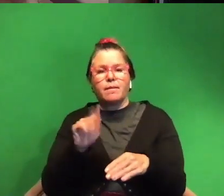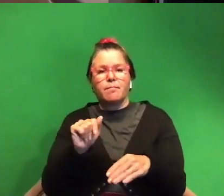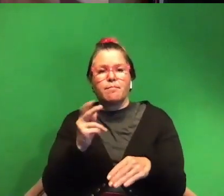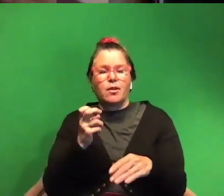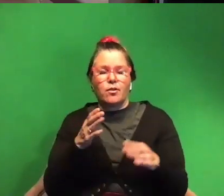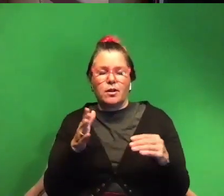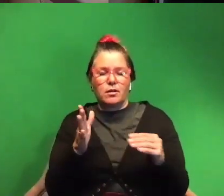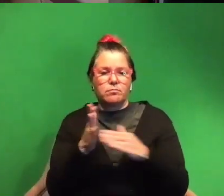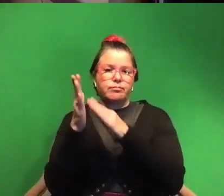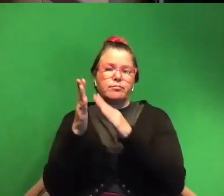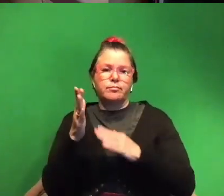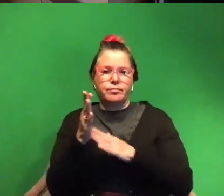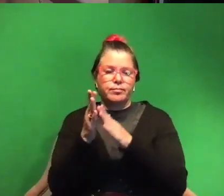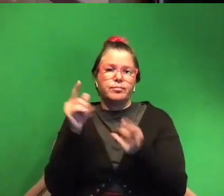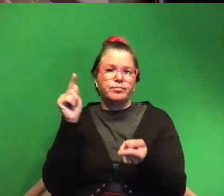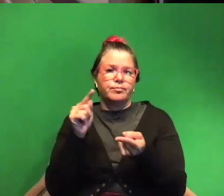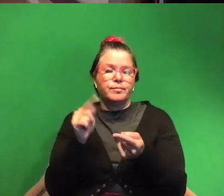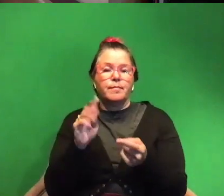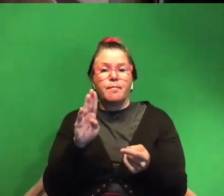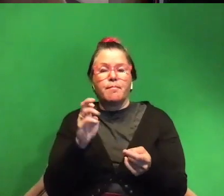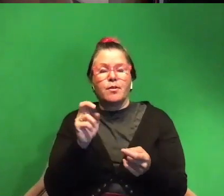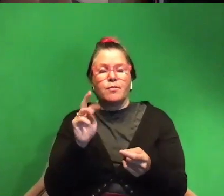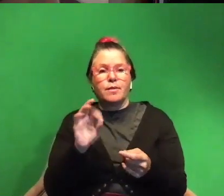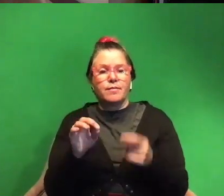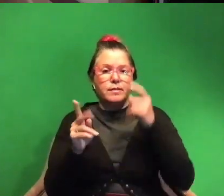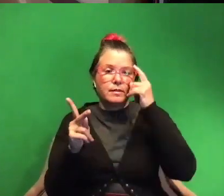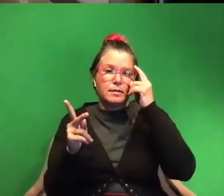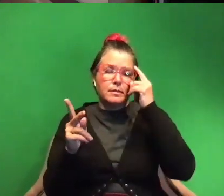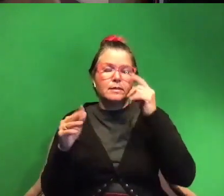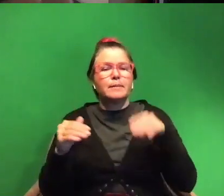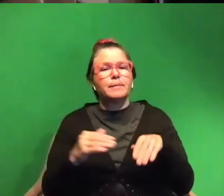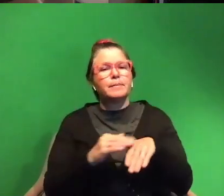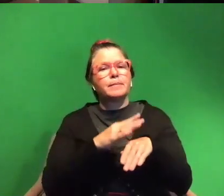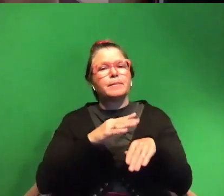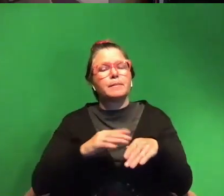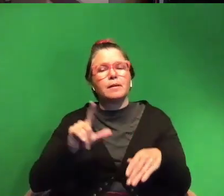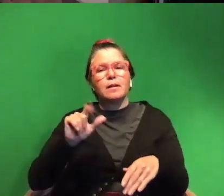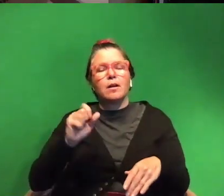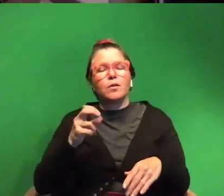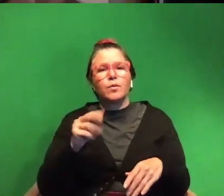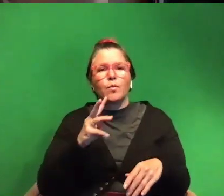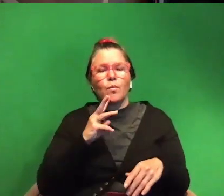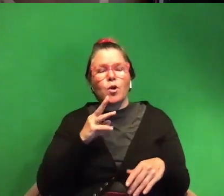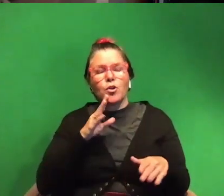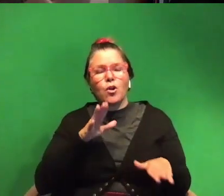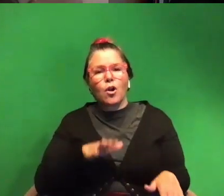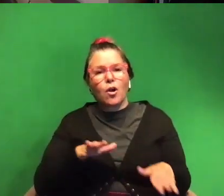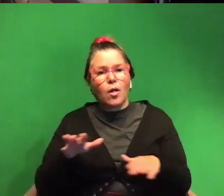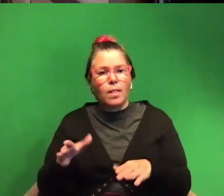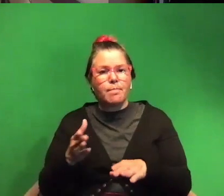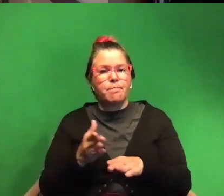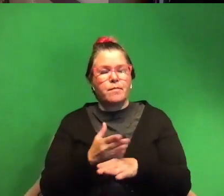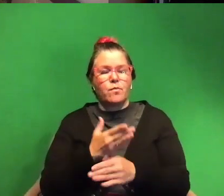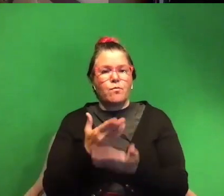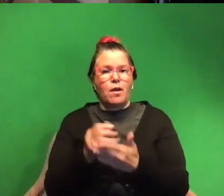And oftentimes when you have a barrier reef, you see this really gentle lagoon where the water is very calm before you hit the